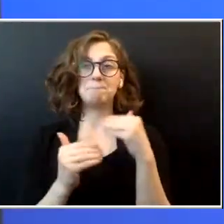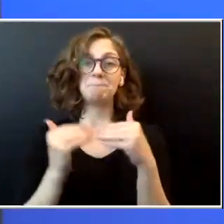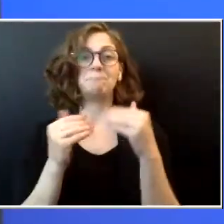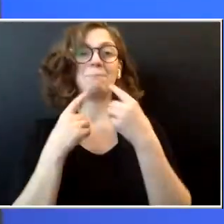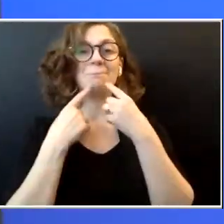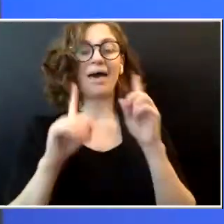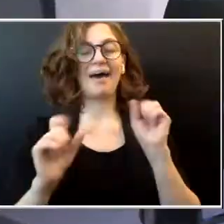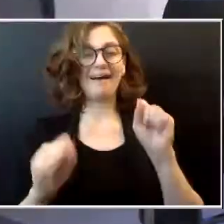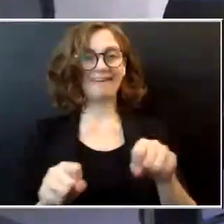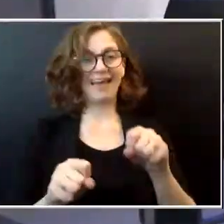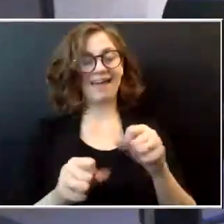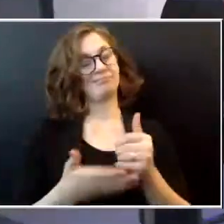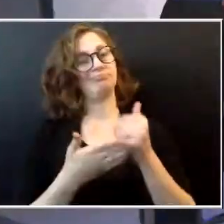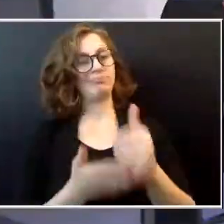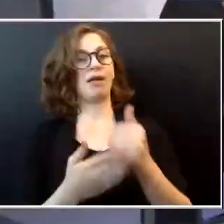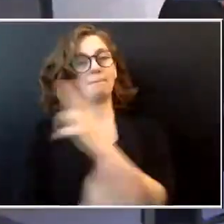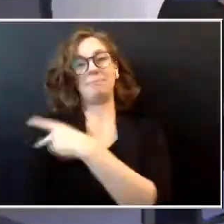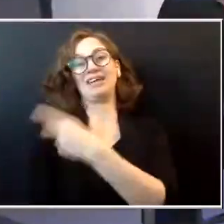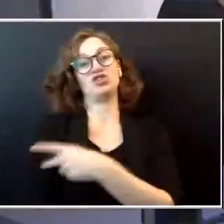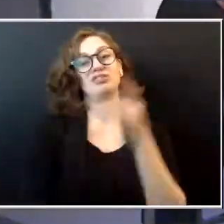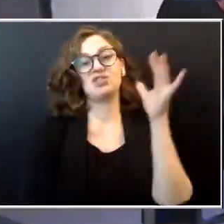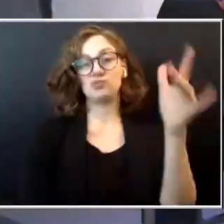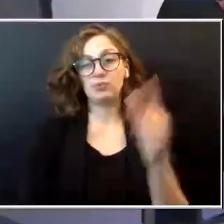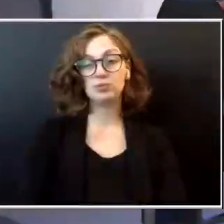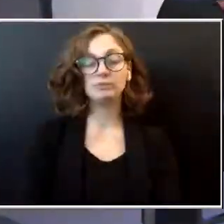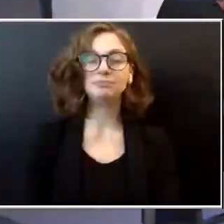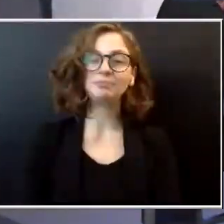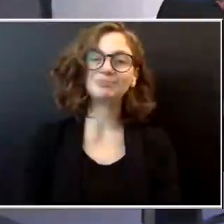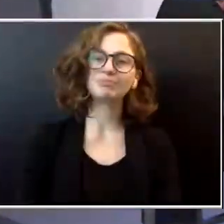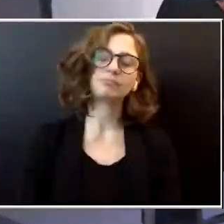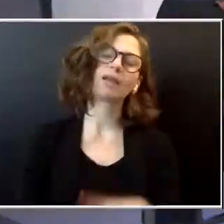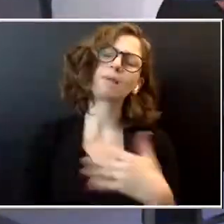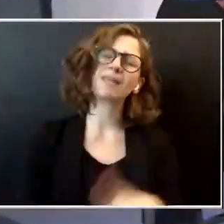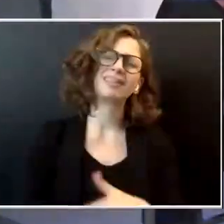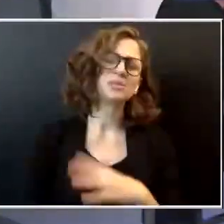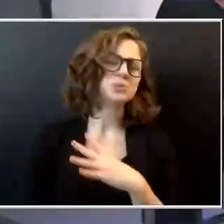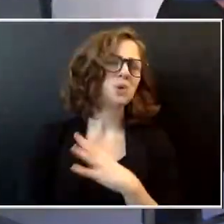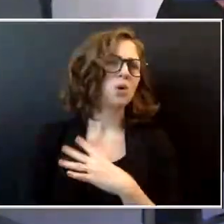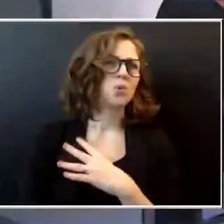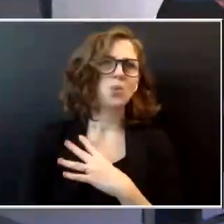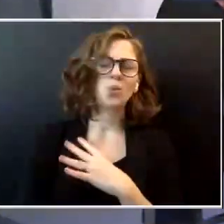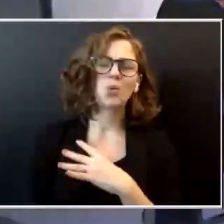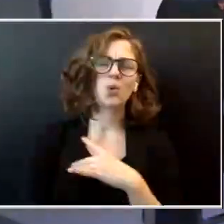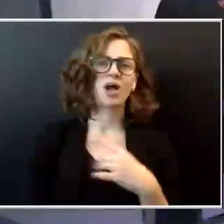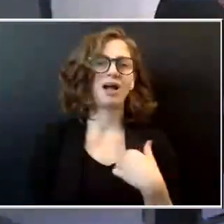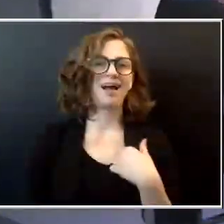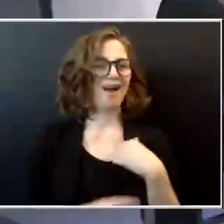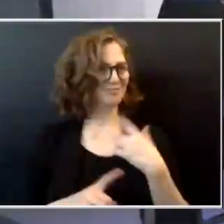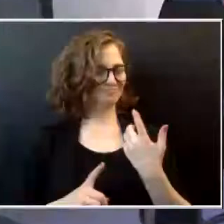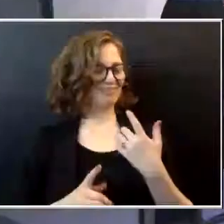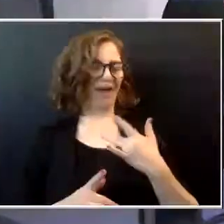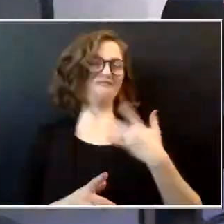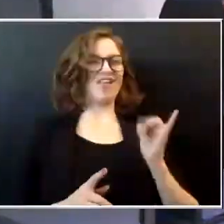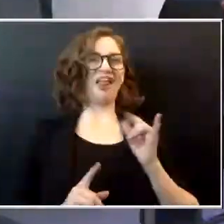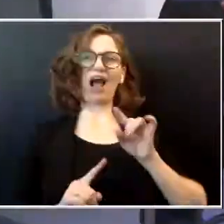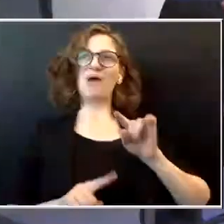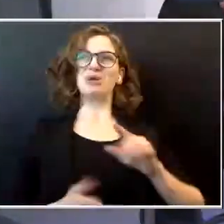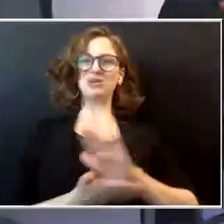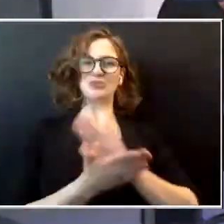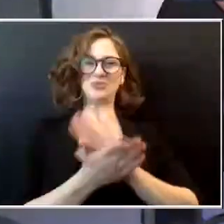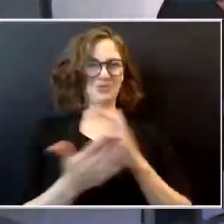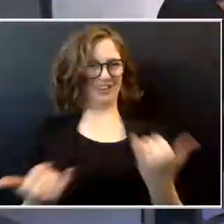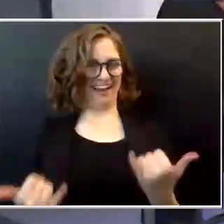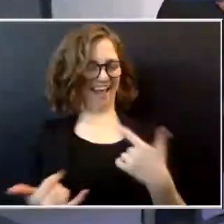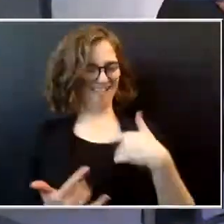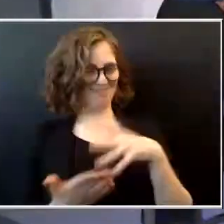the same thing. Guys, this is so cool. I've gone to school today, and I feel like I've just learned something. So this is awesome. So thank you